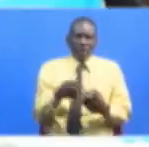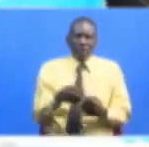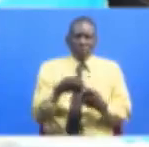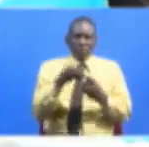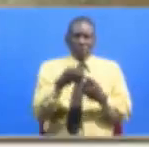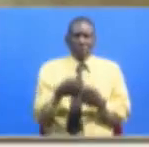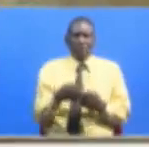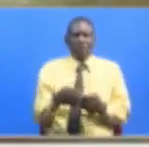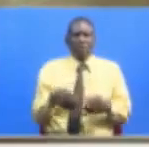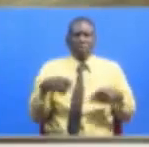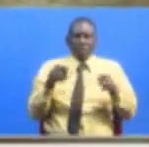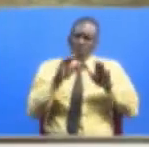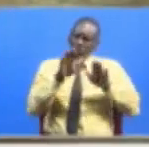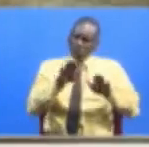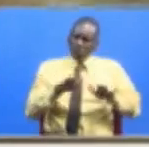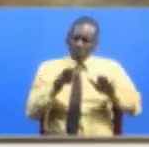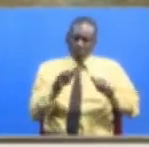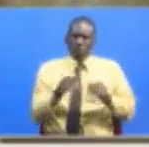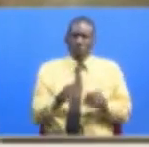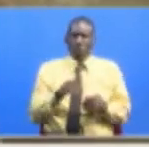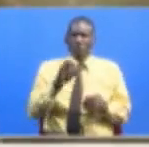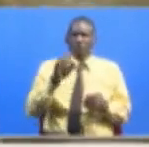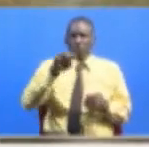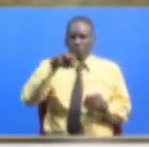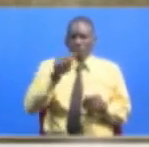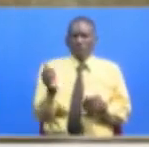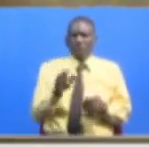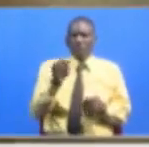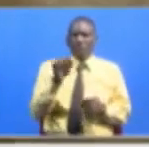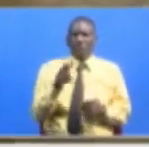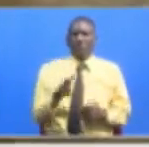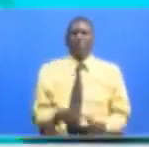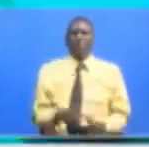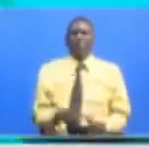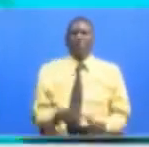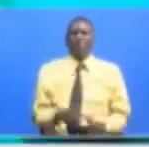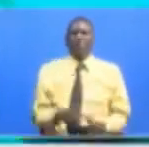visitors, they need to watch. Fatma Bugu, NTV.